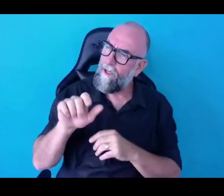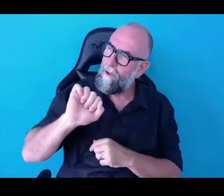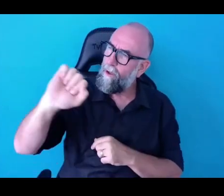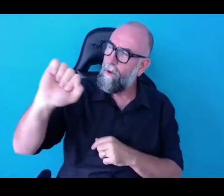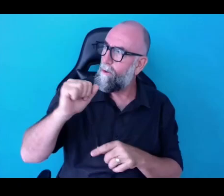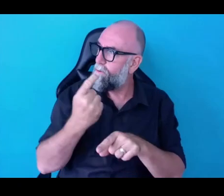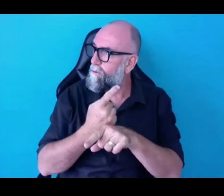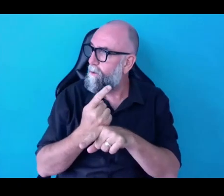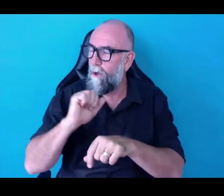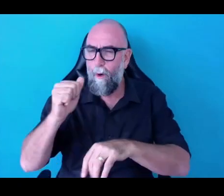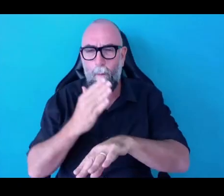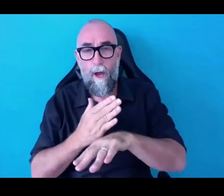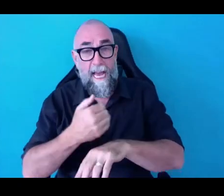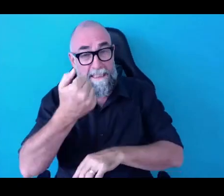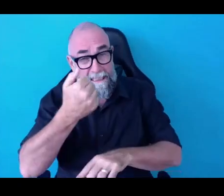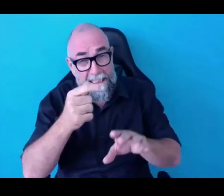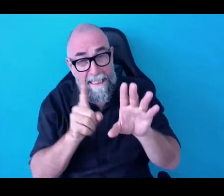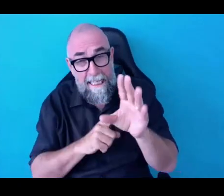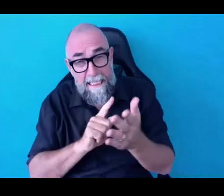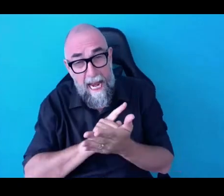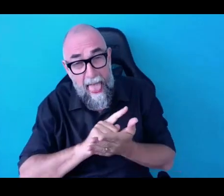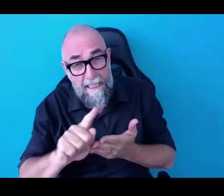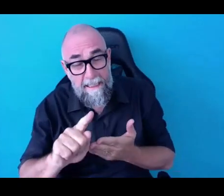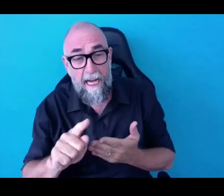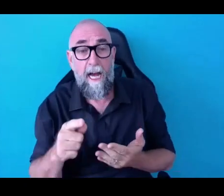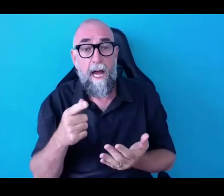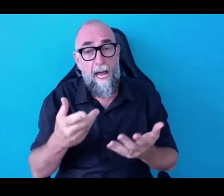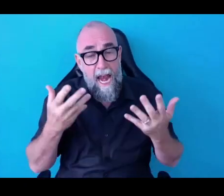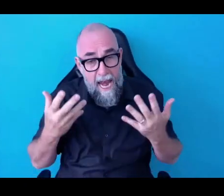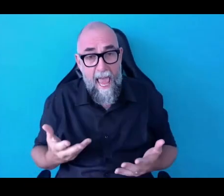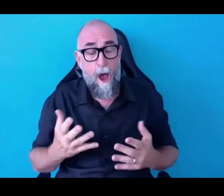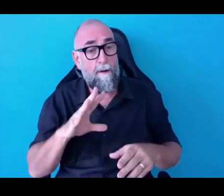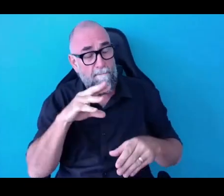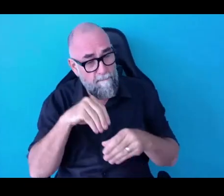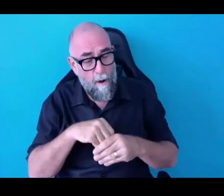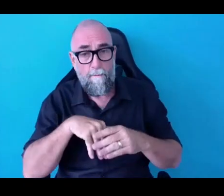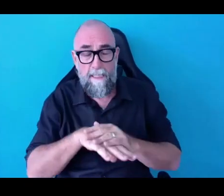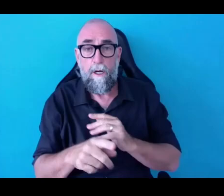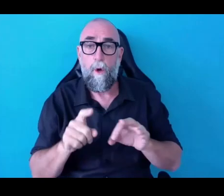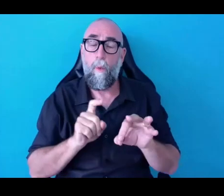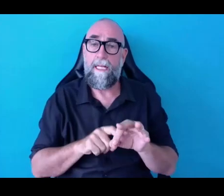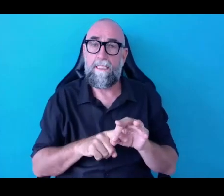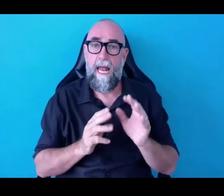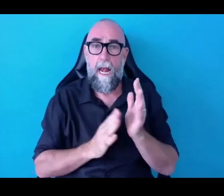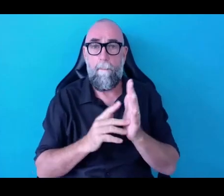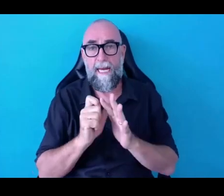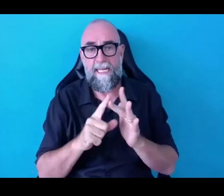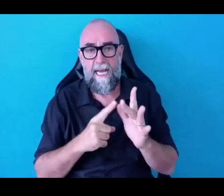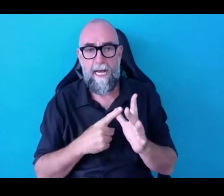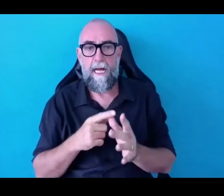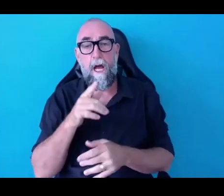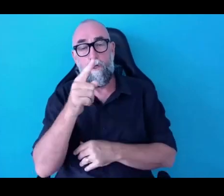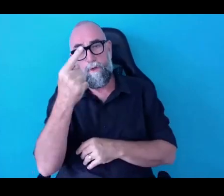still be at the centre of attention within the Queensland media. Could you have predicted that the Southern Cross